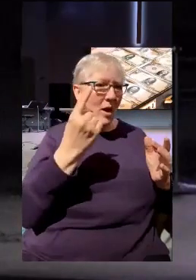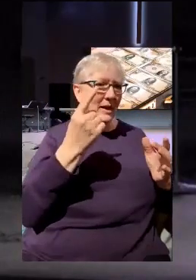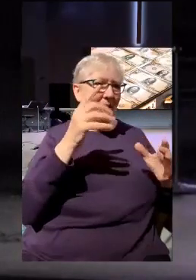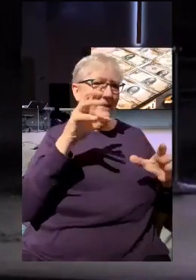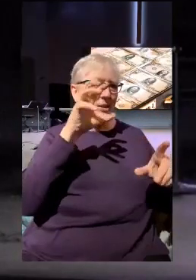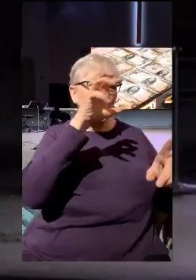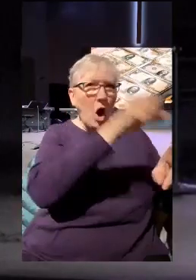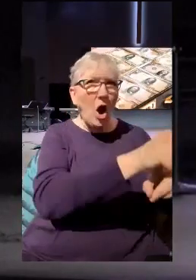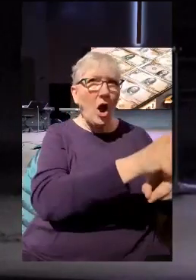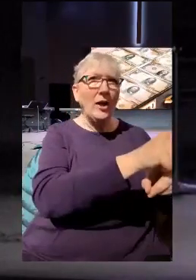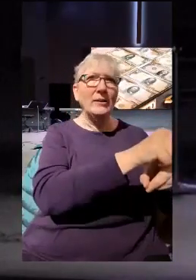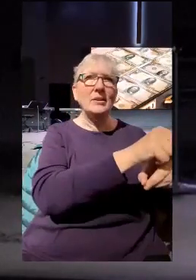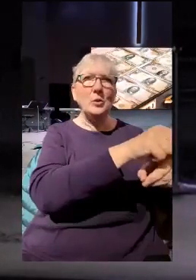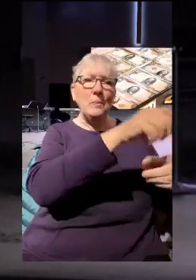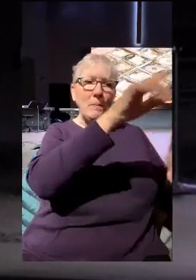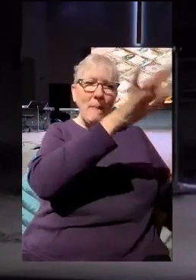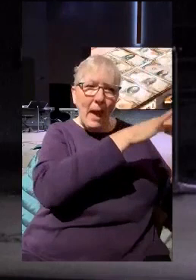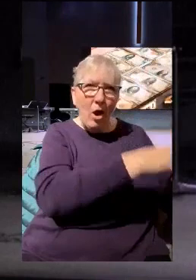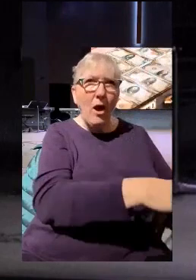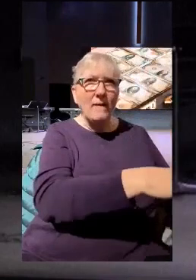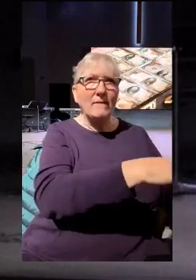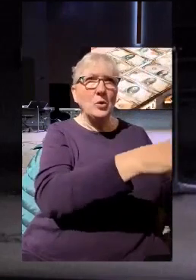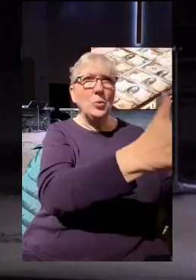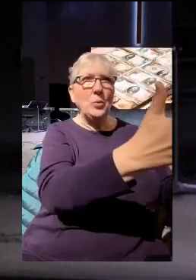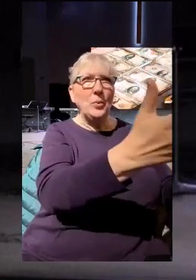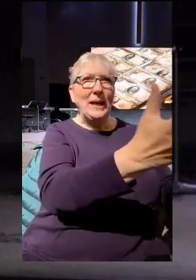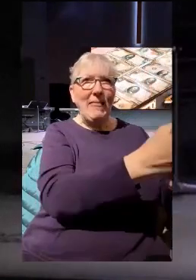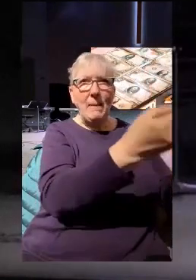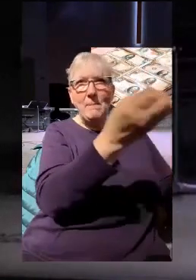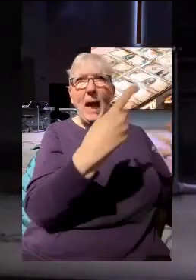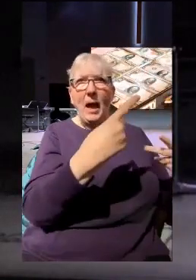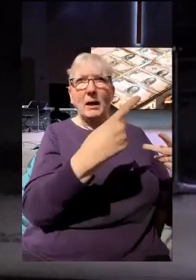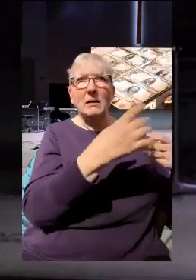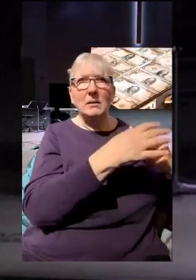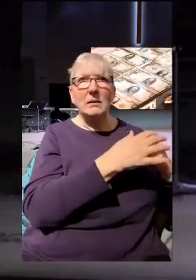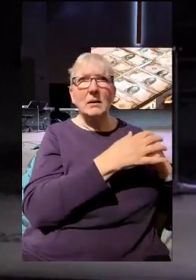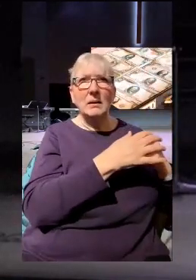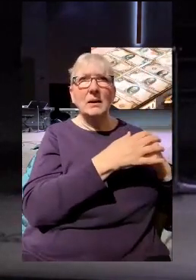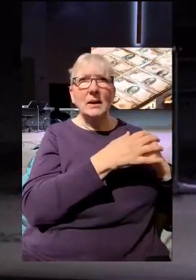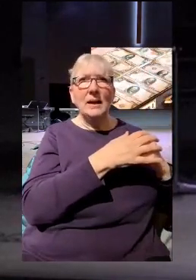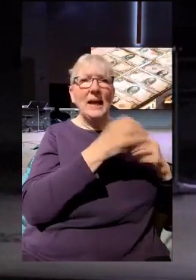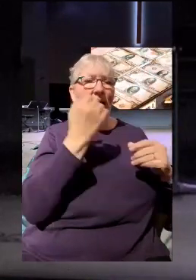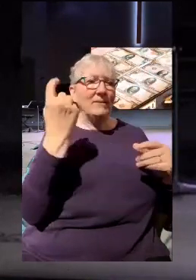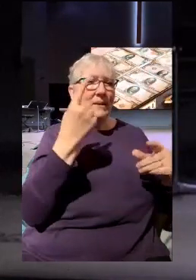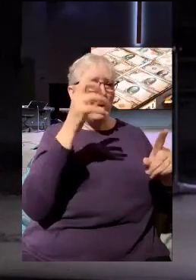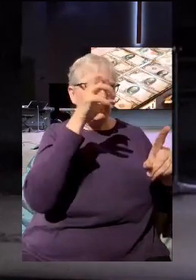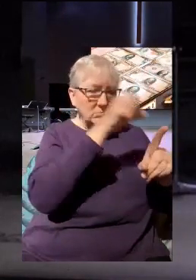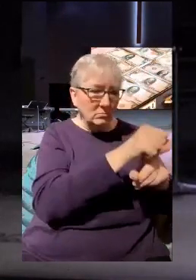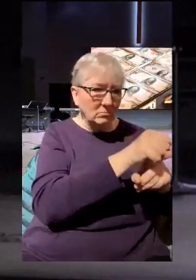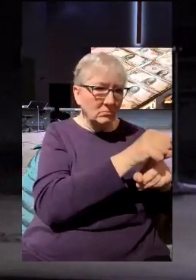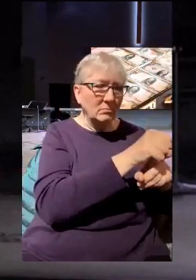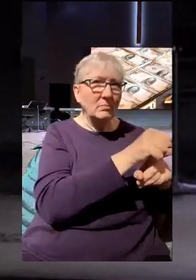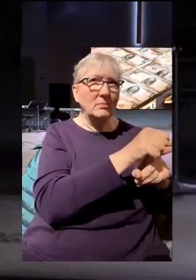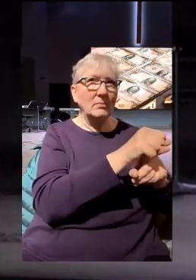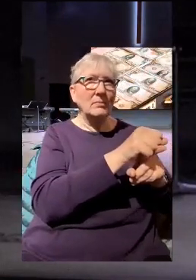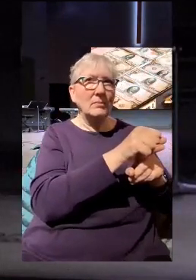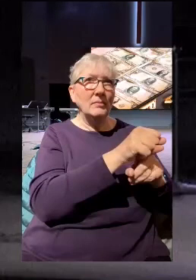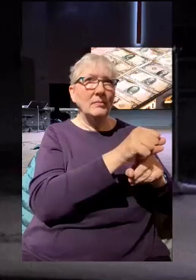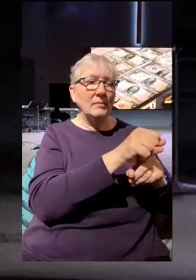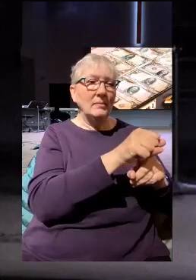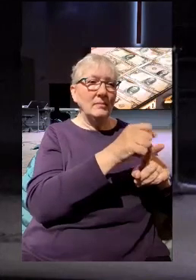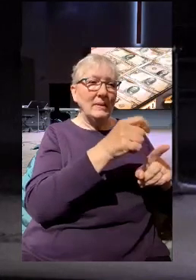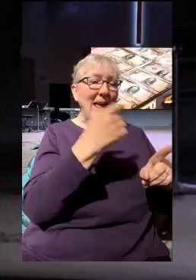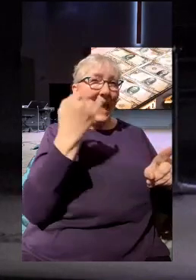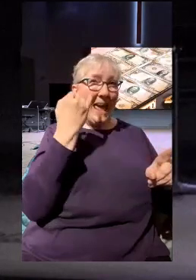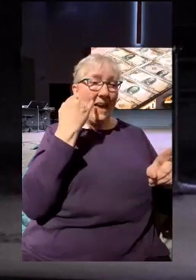I read that captivity back then was considered a punishment worse than death. So ransoming